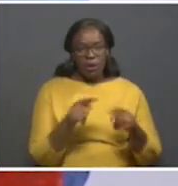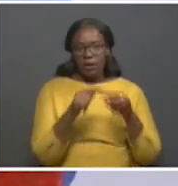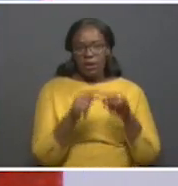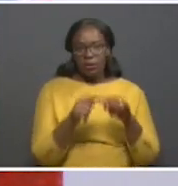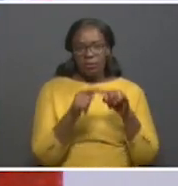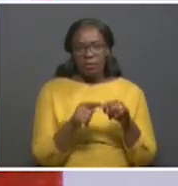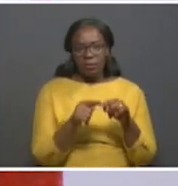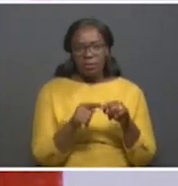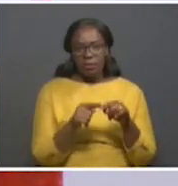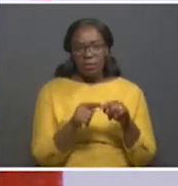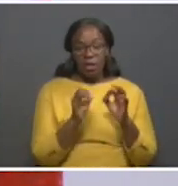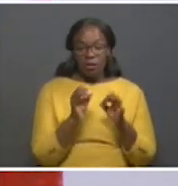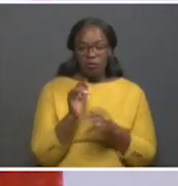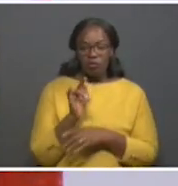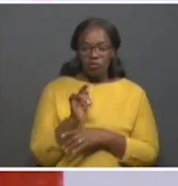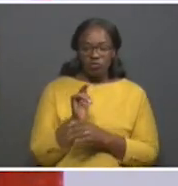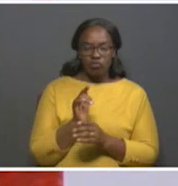flight to a city of refuge.